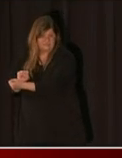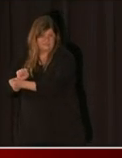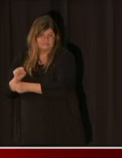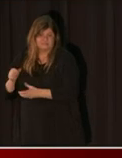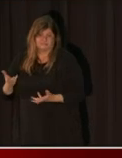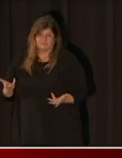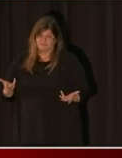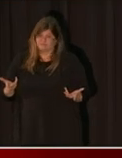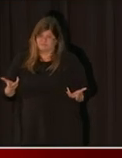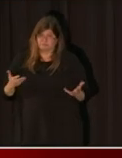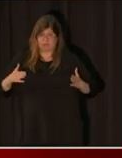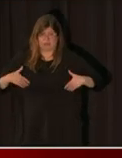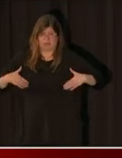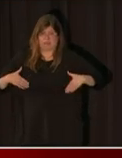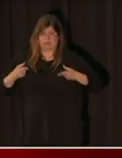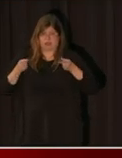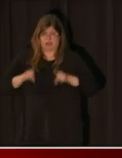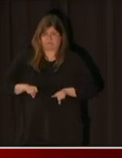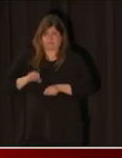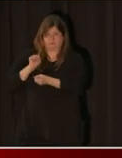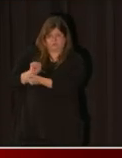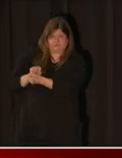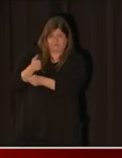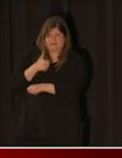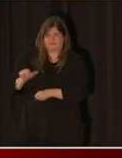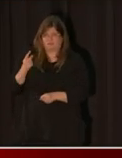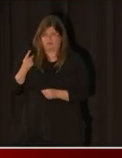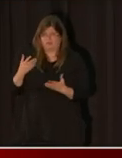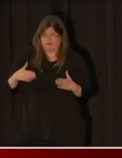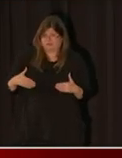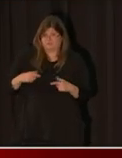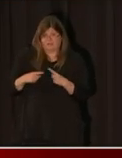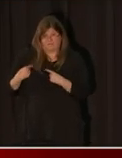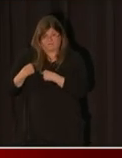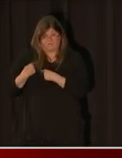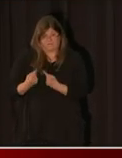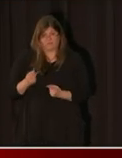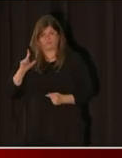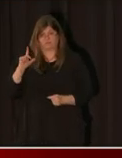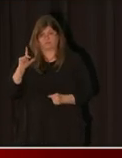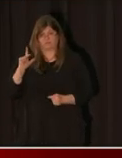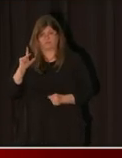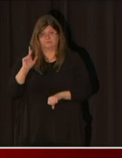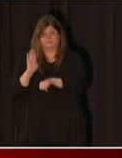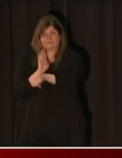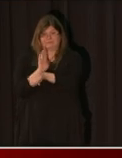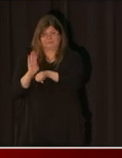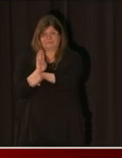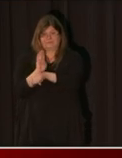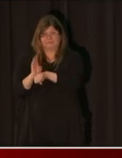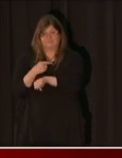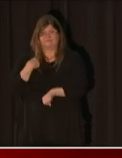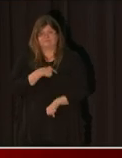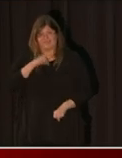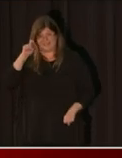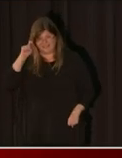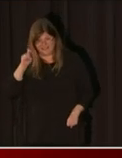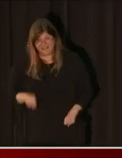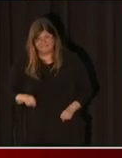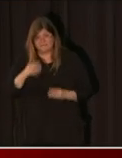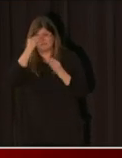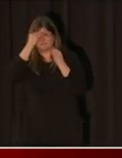23 businesses that we've had to report to DCRA and ABRA for various violations. We haven't had any of